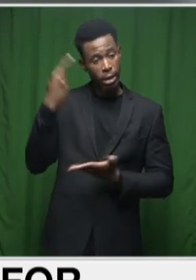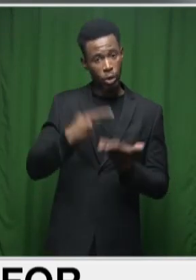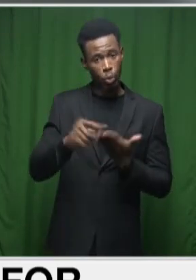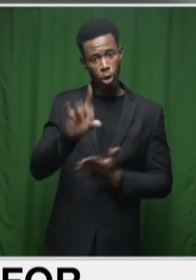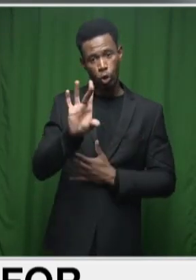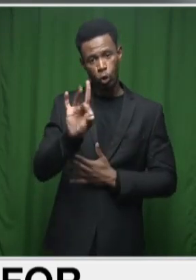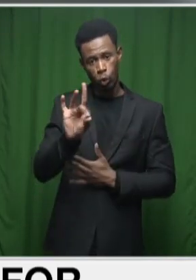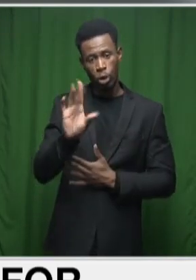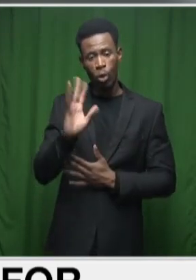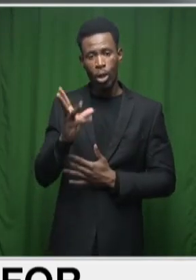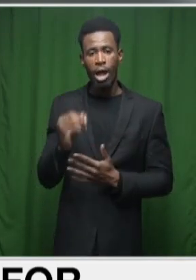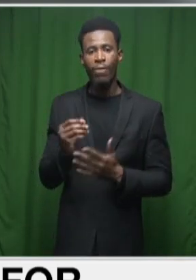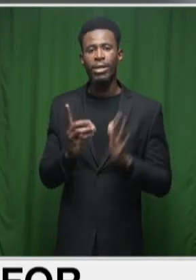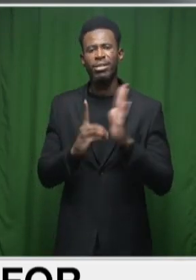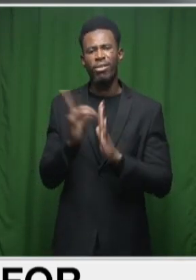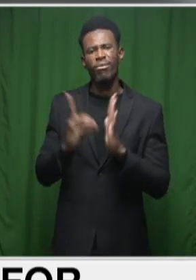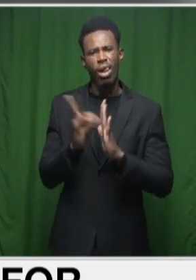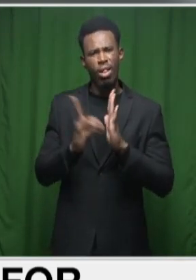just bring different,